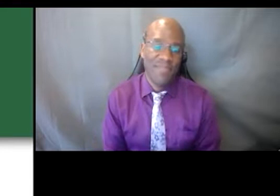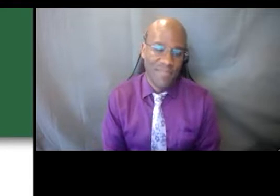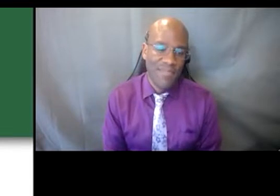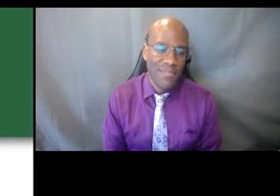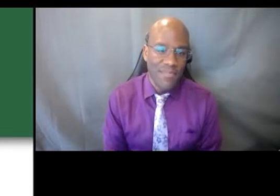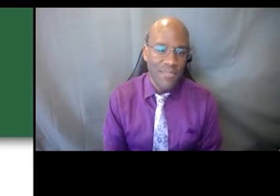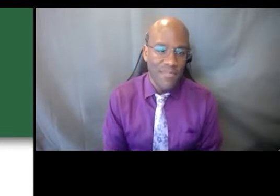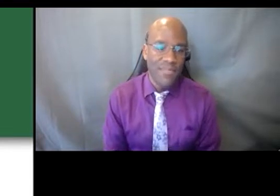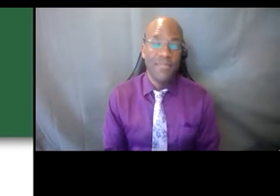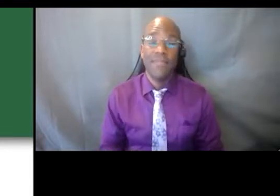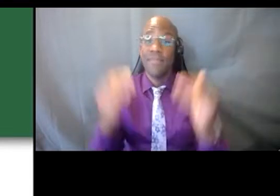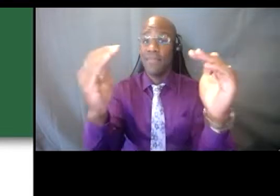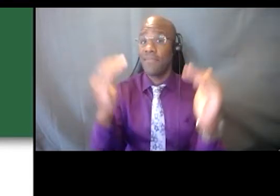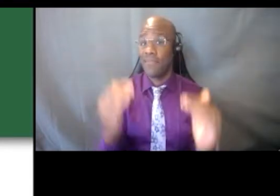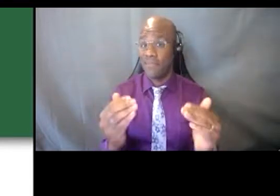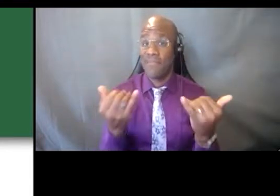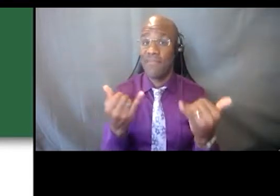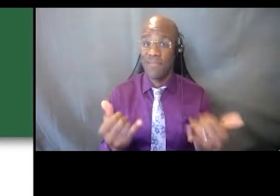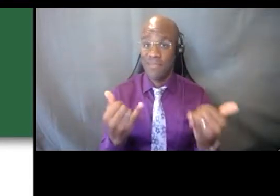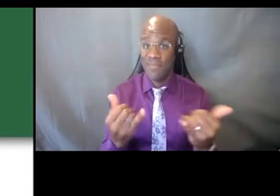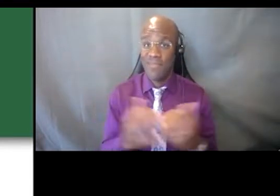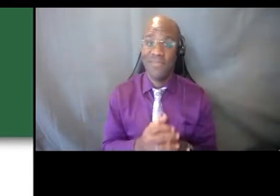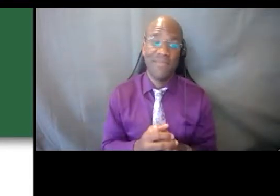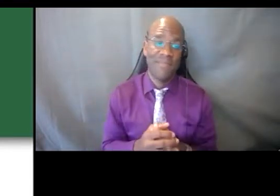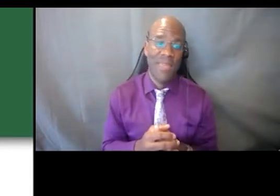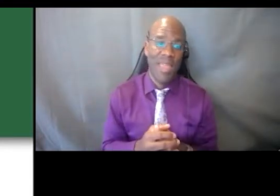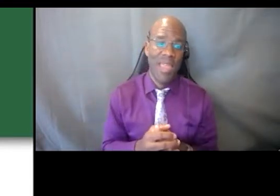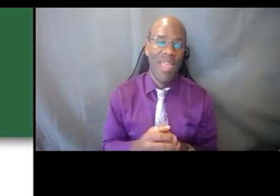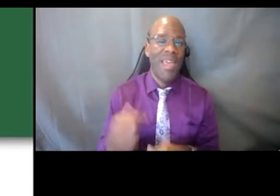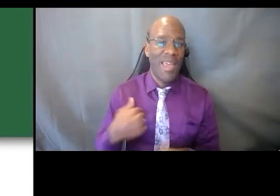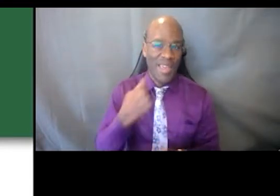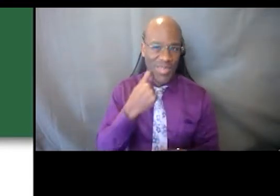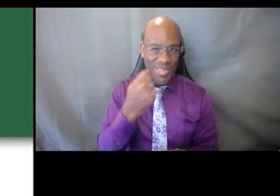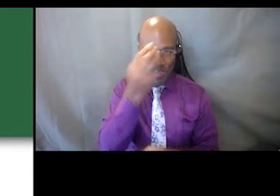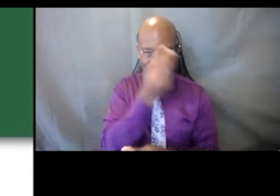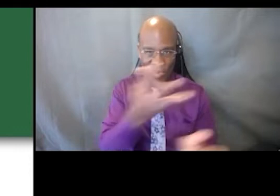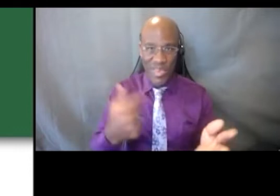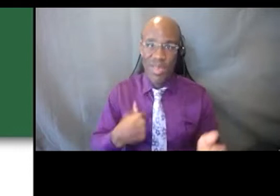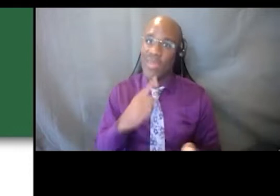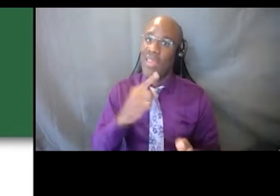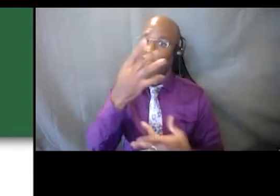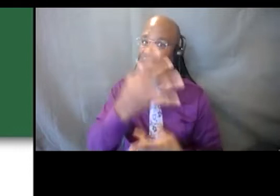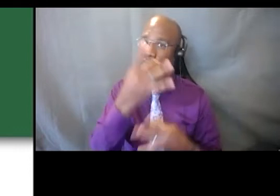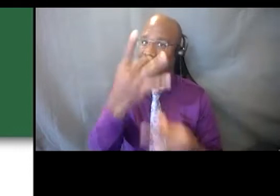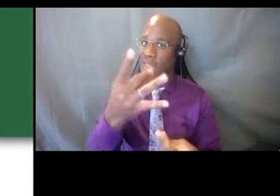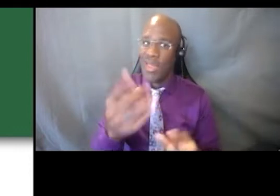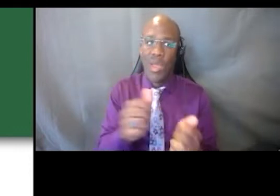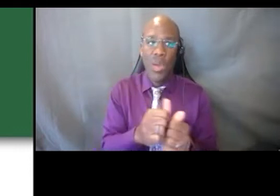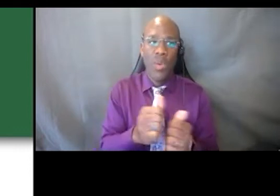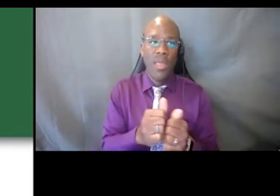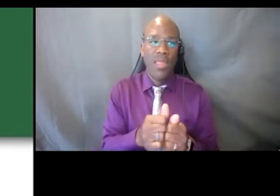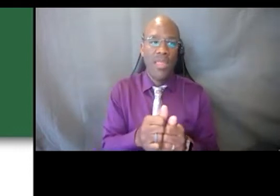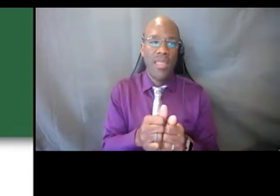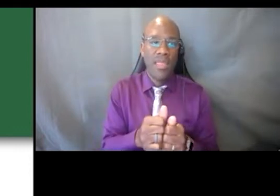So now that we are, because I told you I really was interested in being able to uplift the voices of